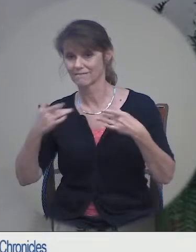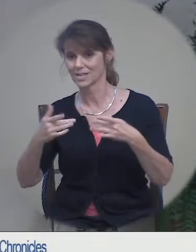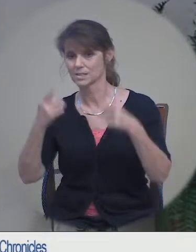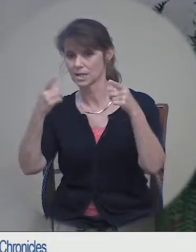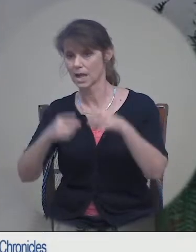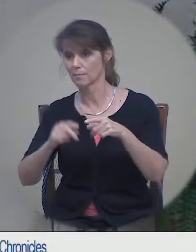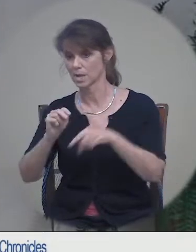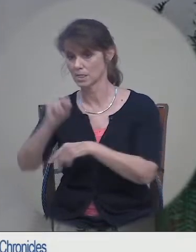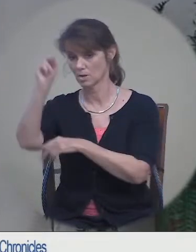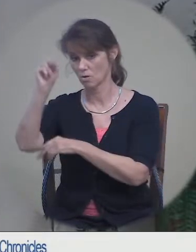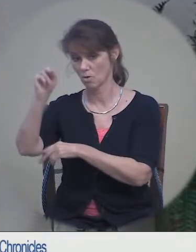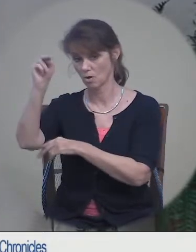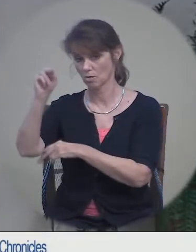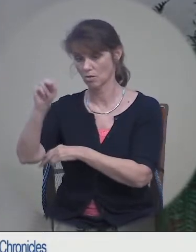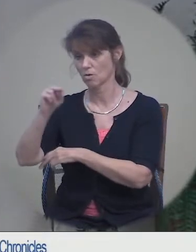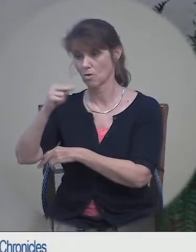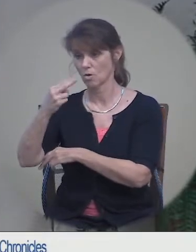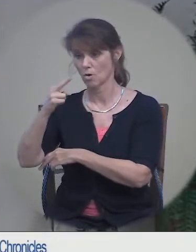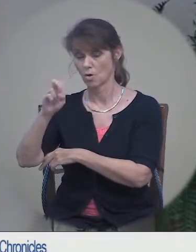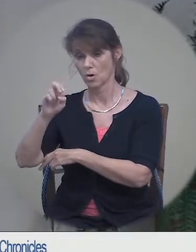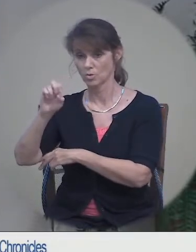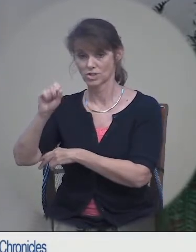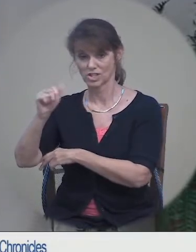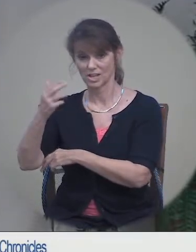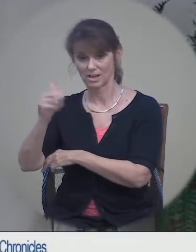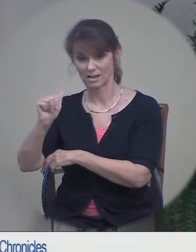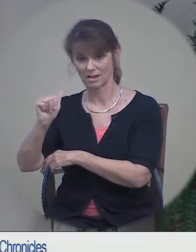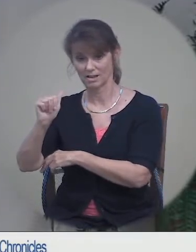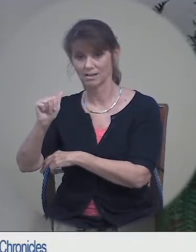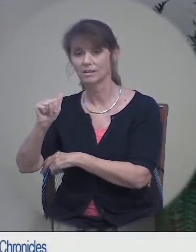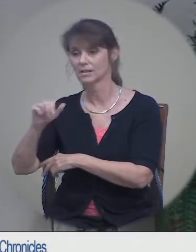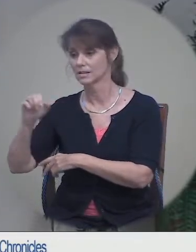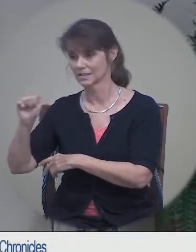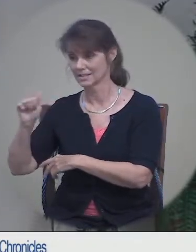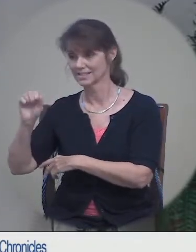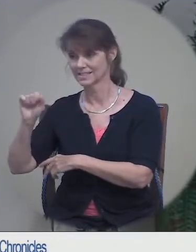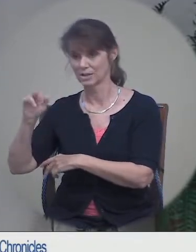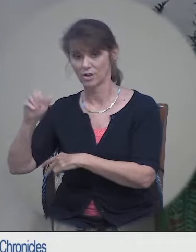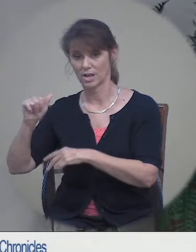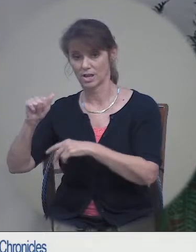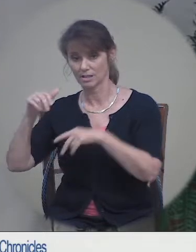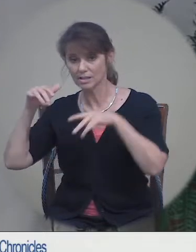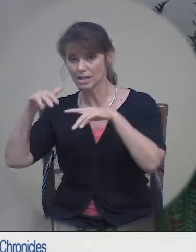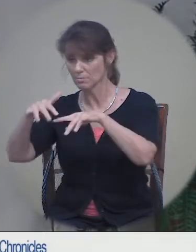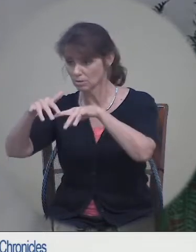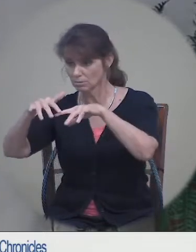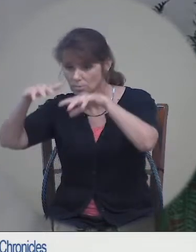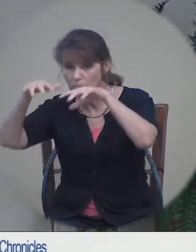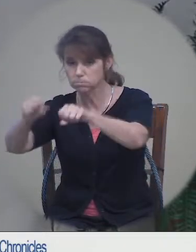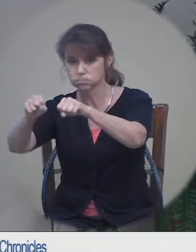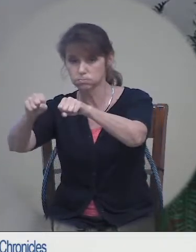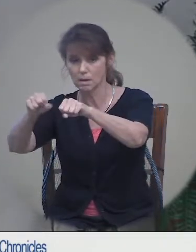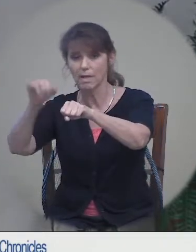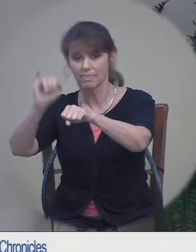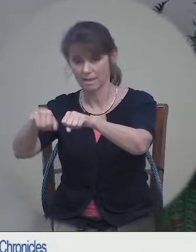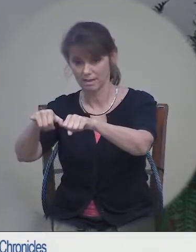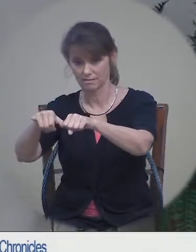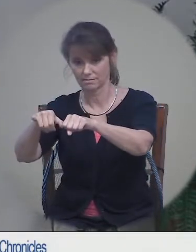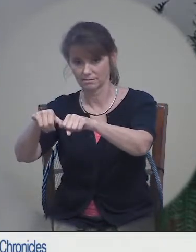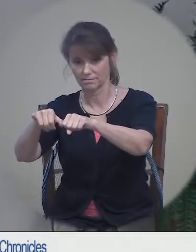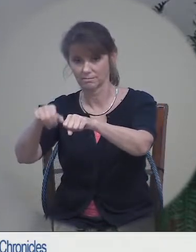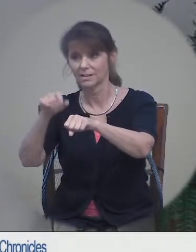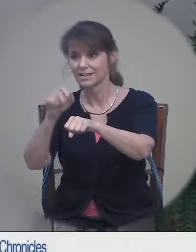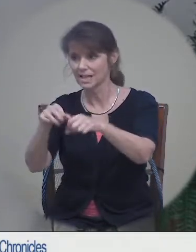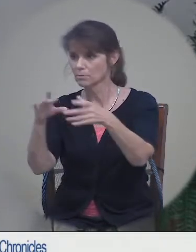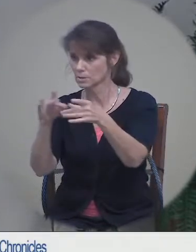when Hoshea and Assyria came in and took Hoshea and Samaria and the people captive. The second is mentioned in 2